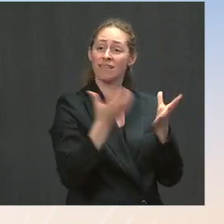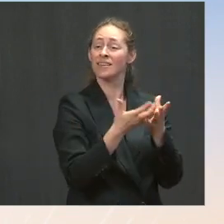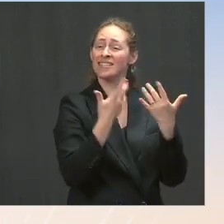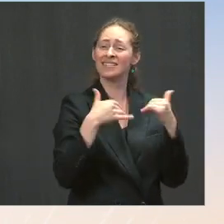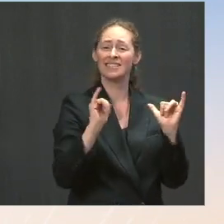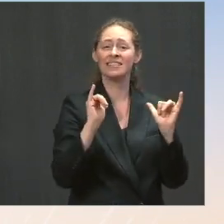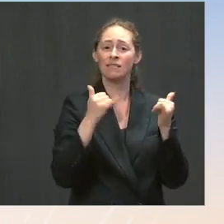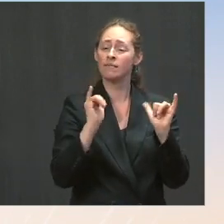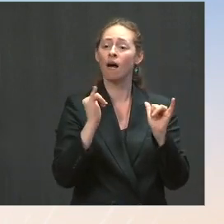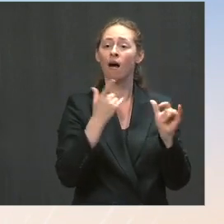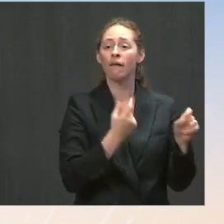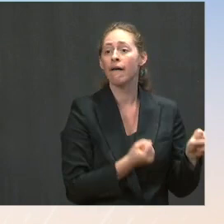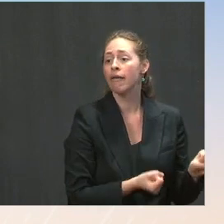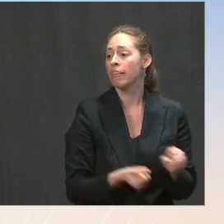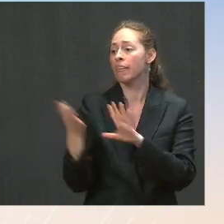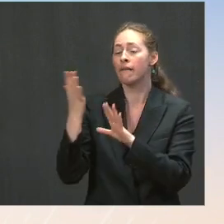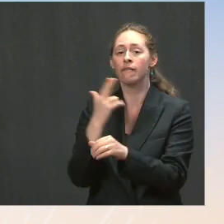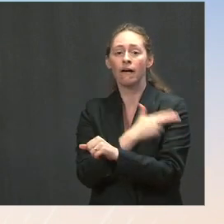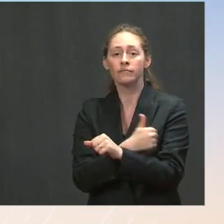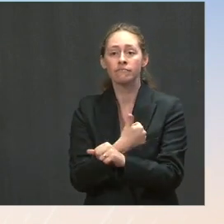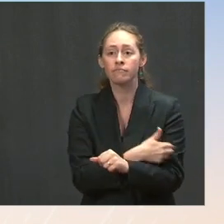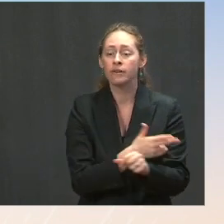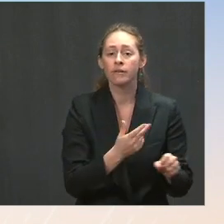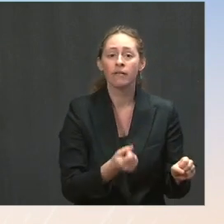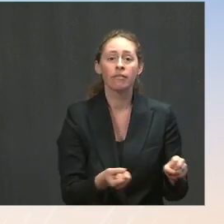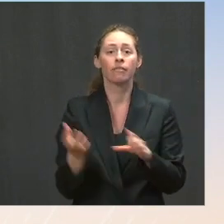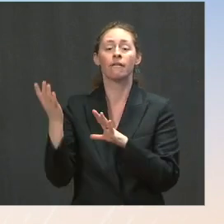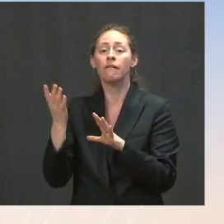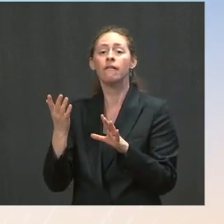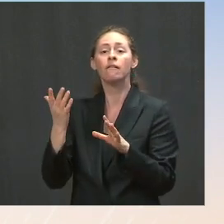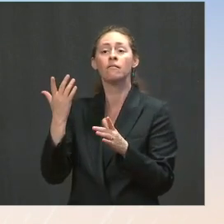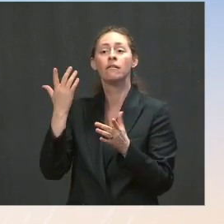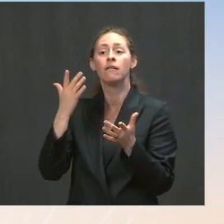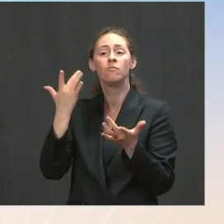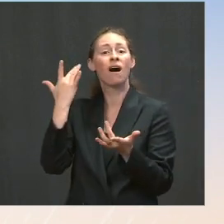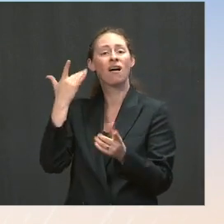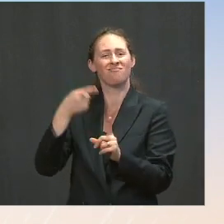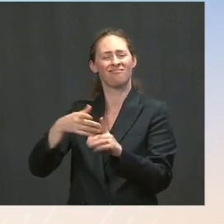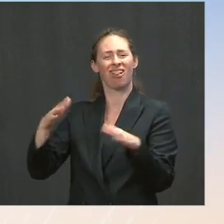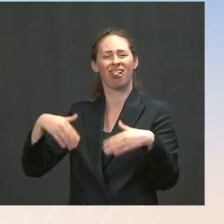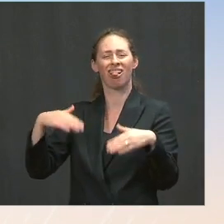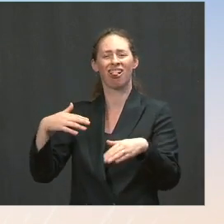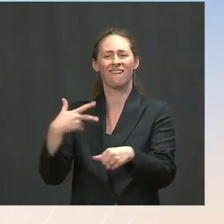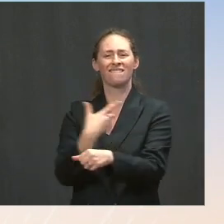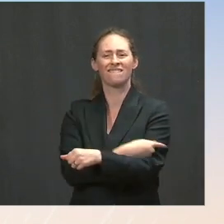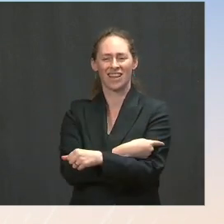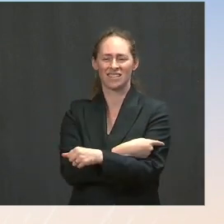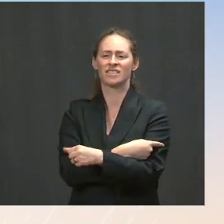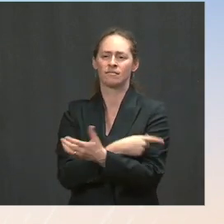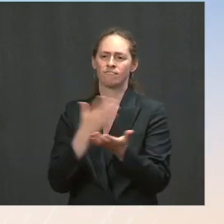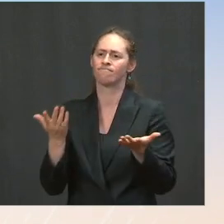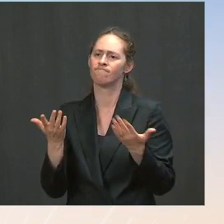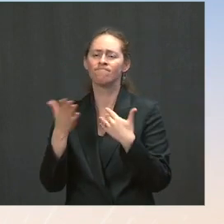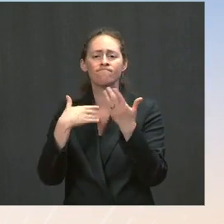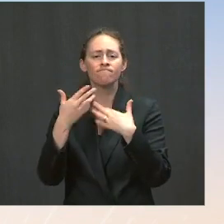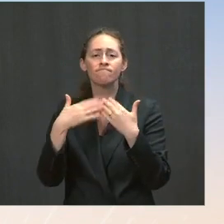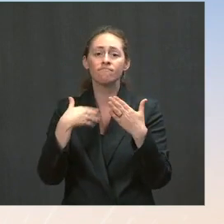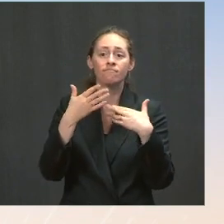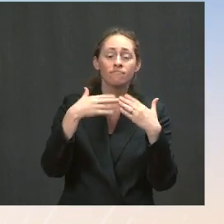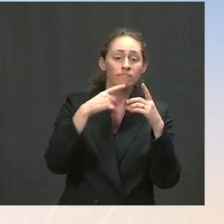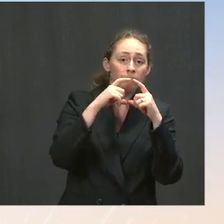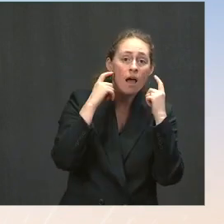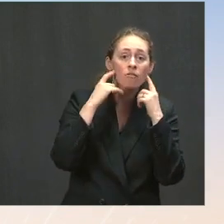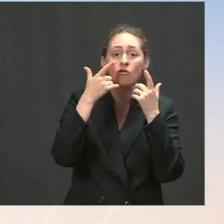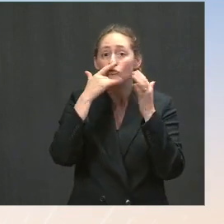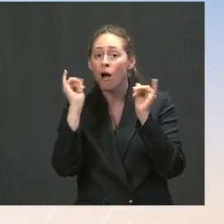people very sick who are not vaccinated. That still continues to be the case, regardless of what the mask guidance looks like. The vaccines